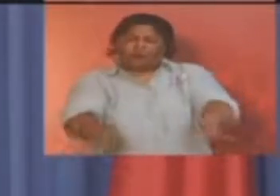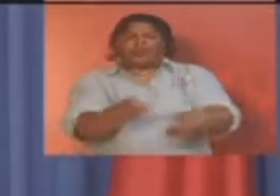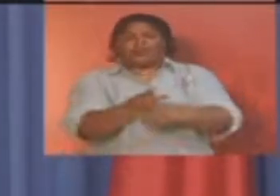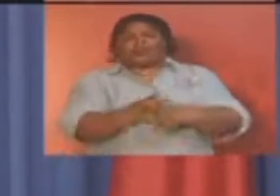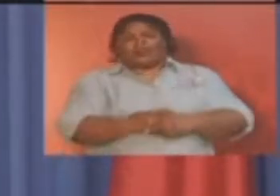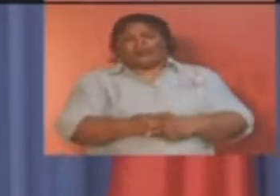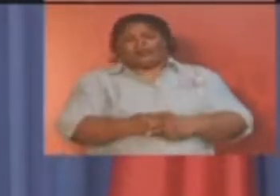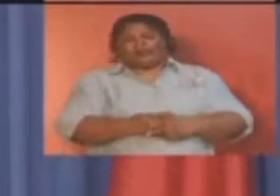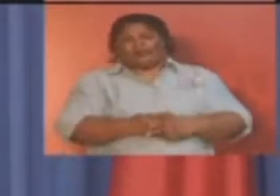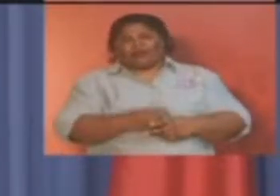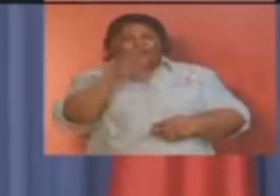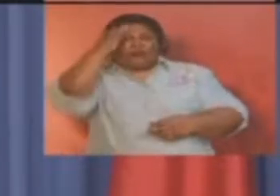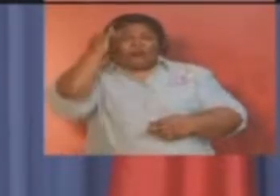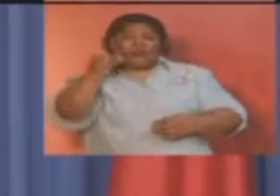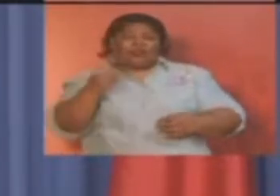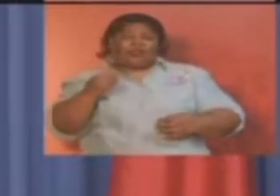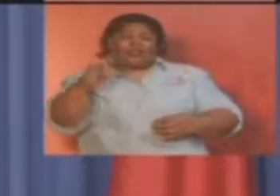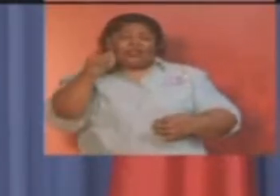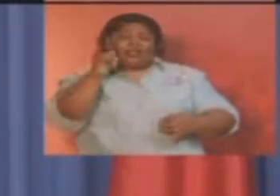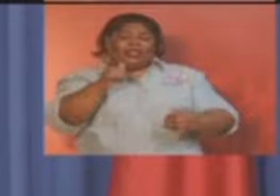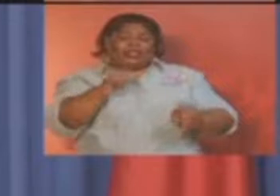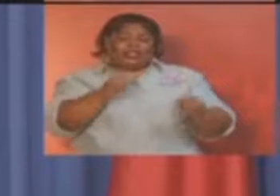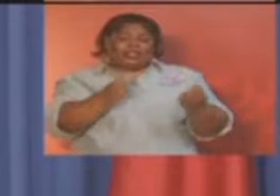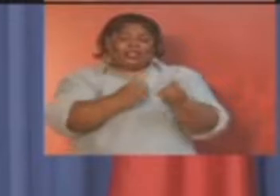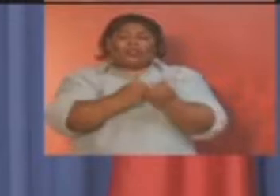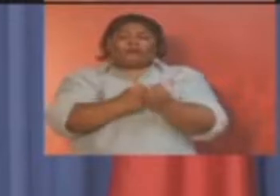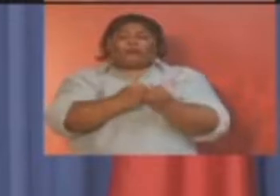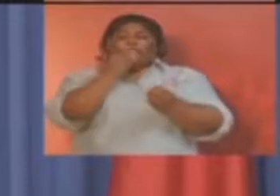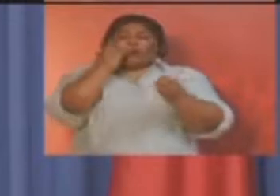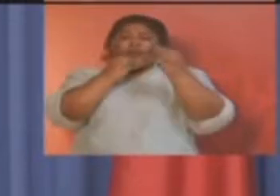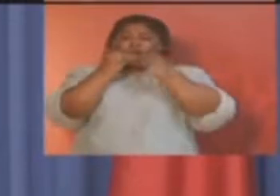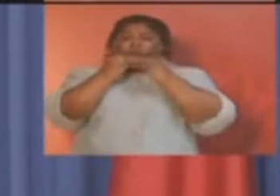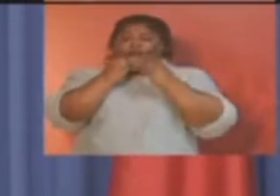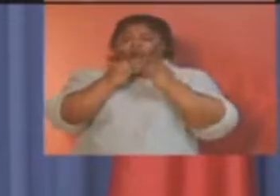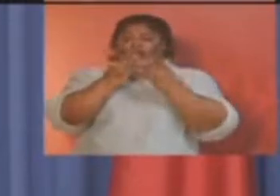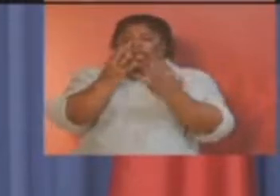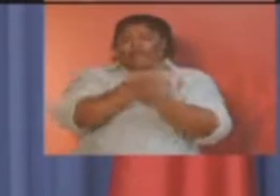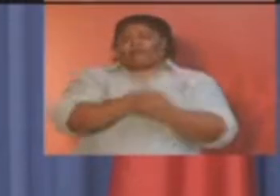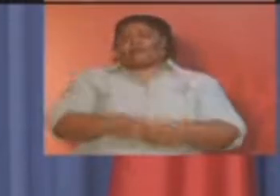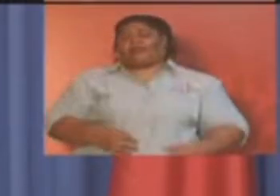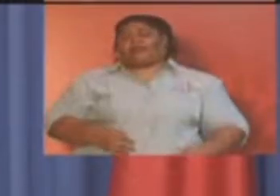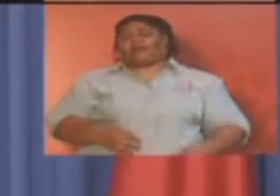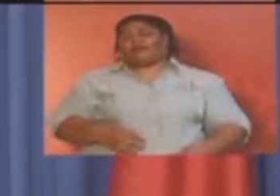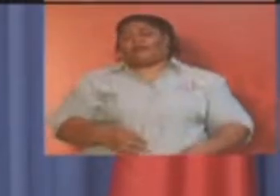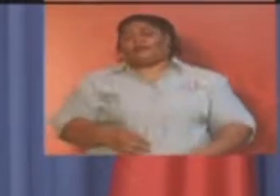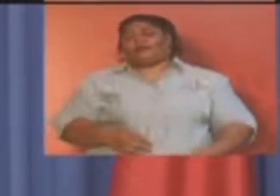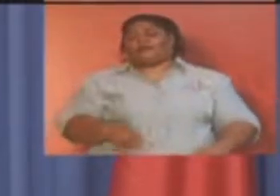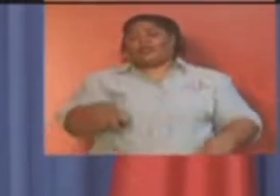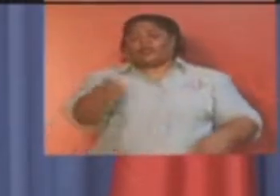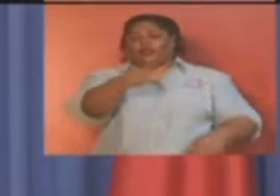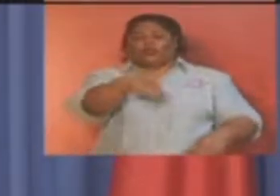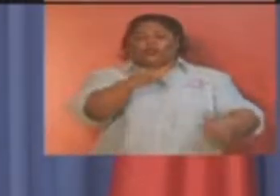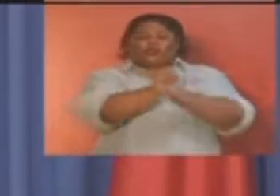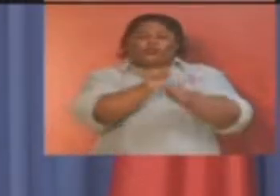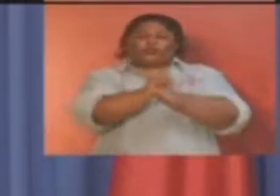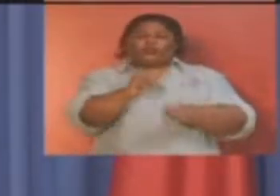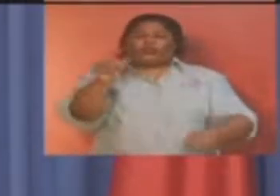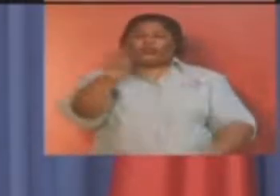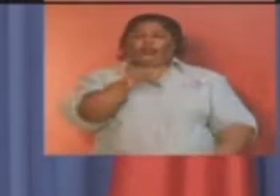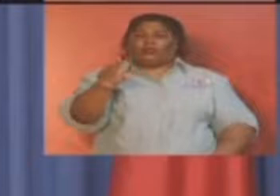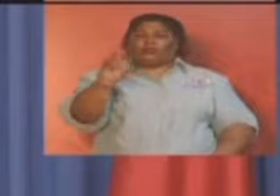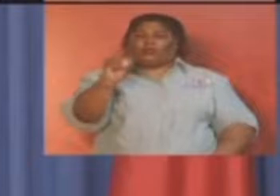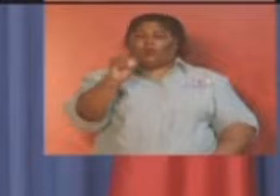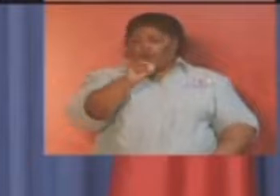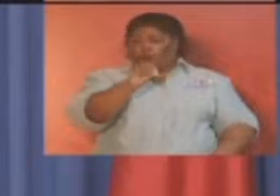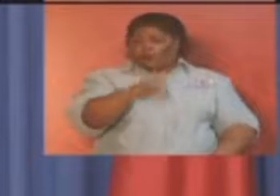that helps our food production. Workers who must look after and feed animals at zoos, farms, or animal